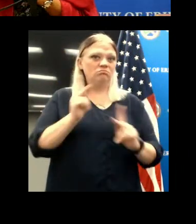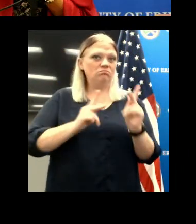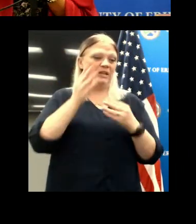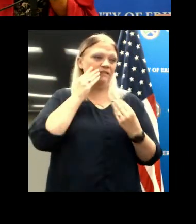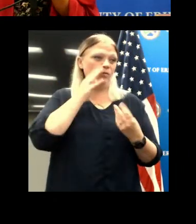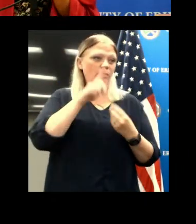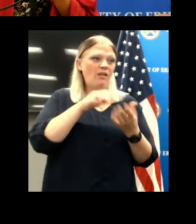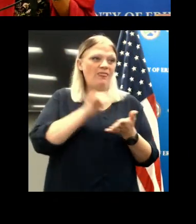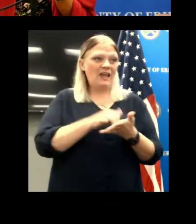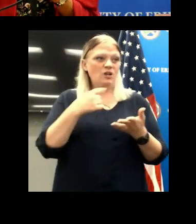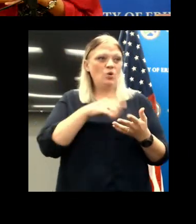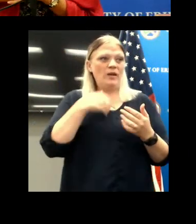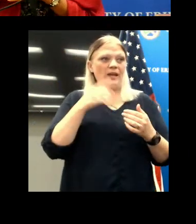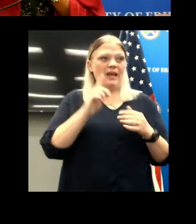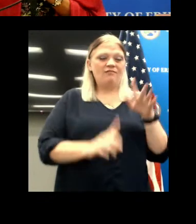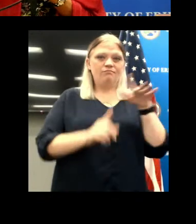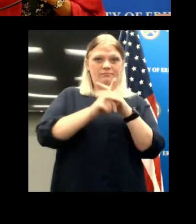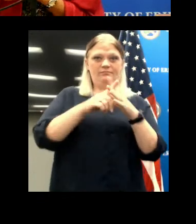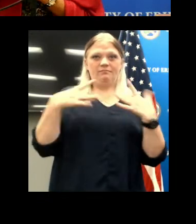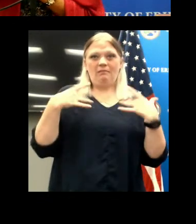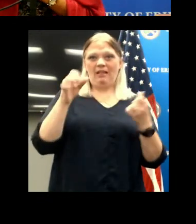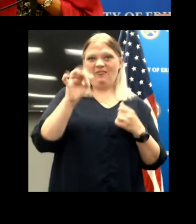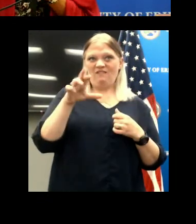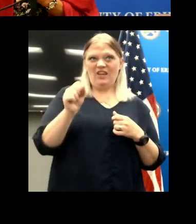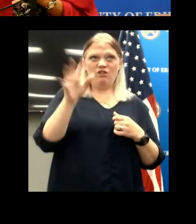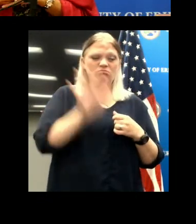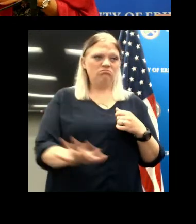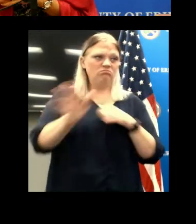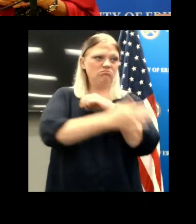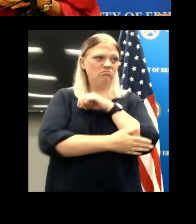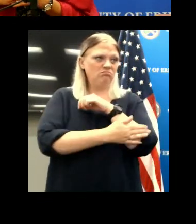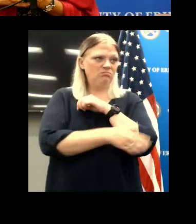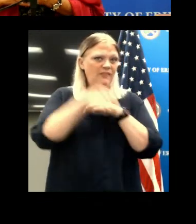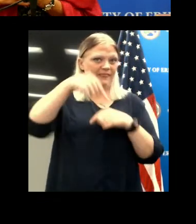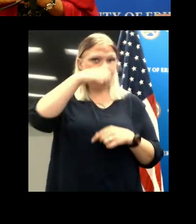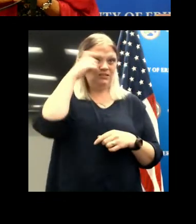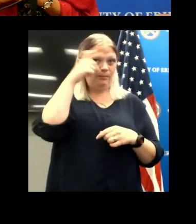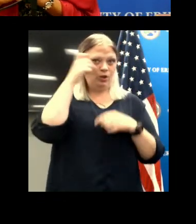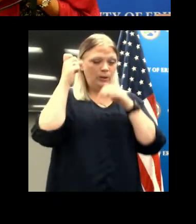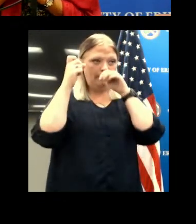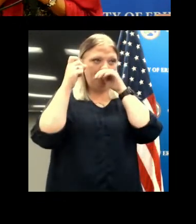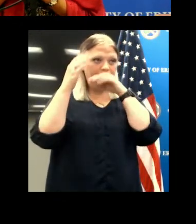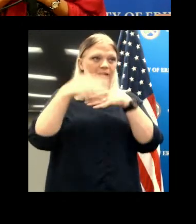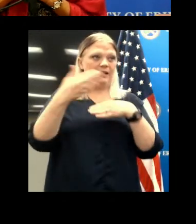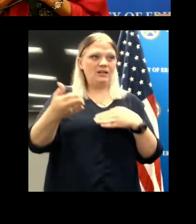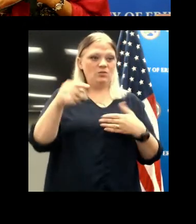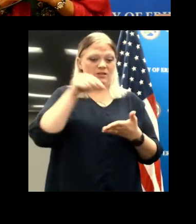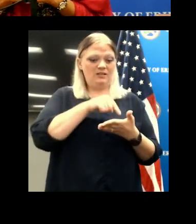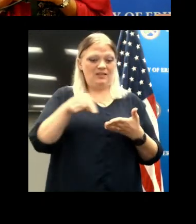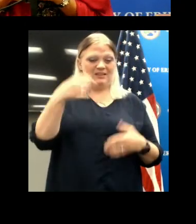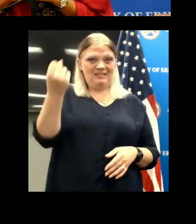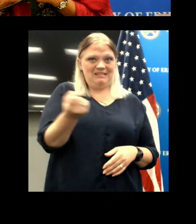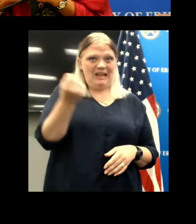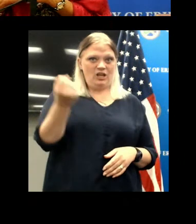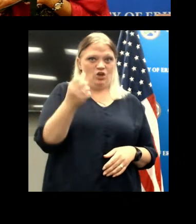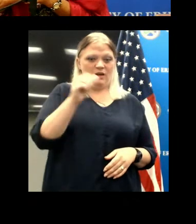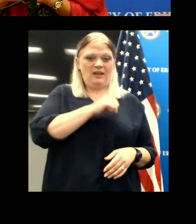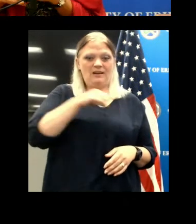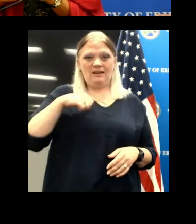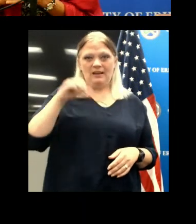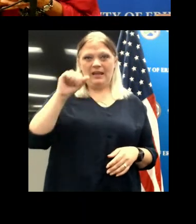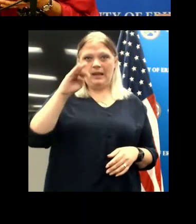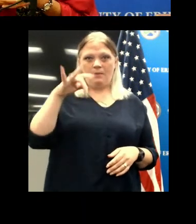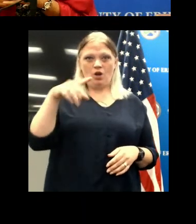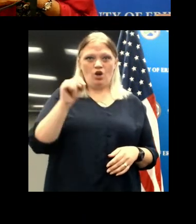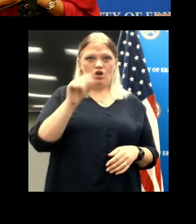that. So we're having pop-up health fairs throughout the county this summer. So the next one is actually this Saturday at Amherst,